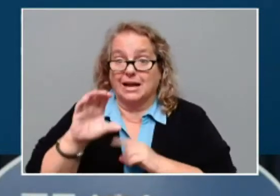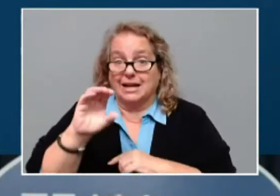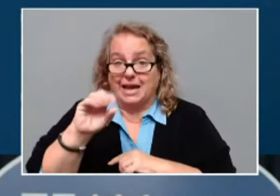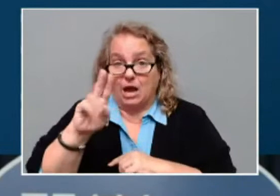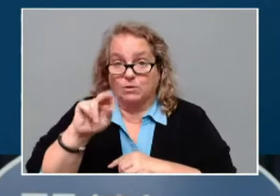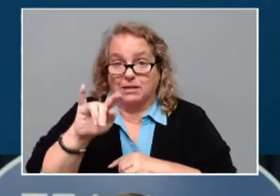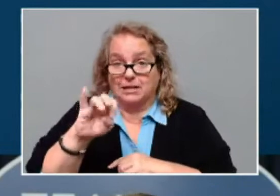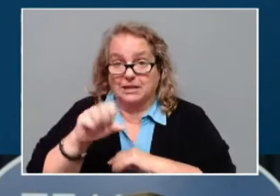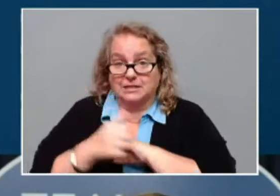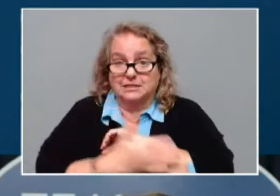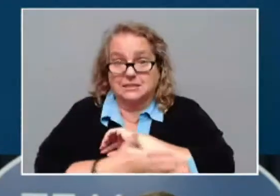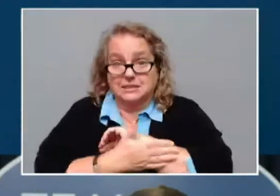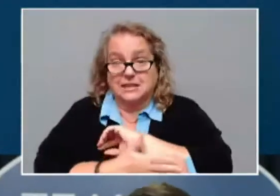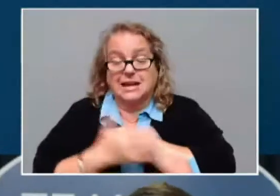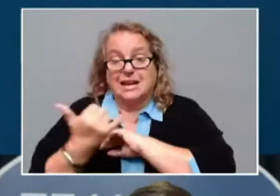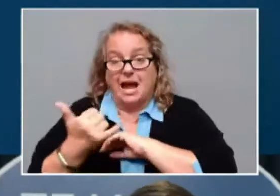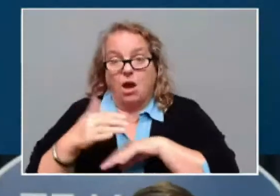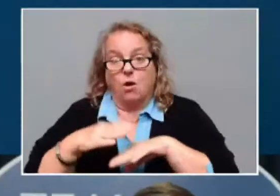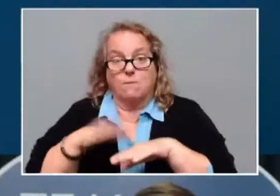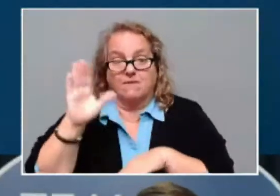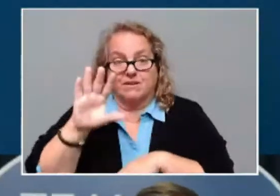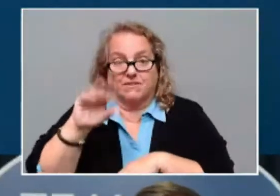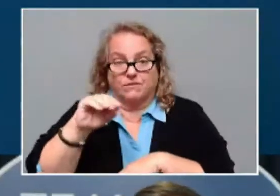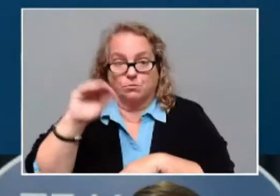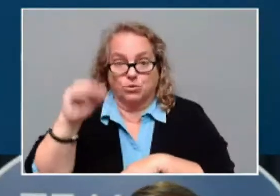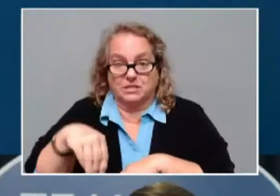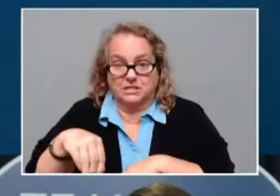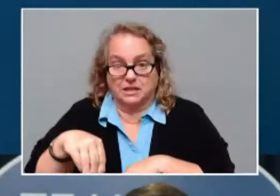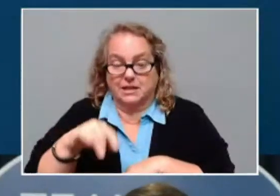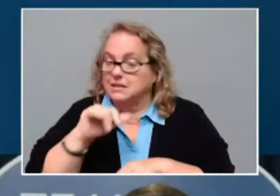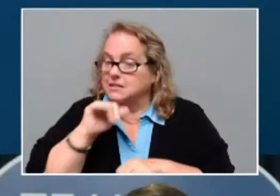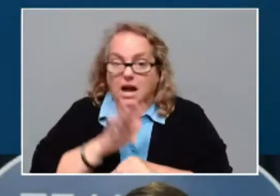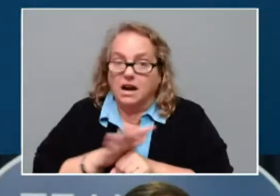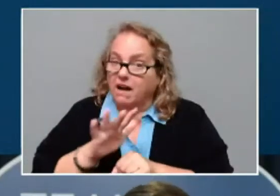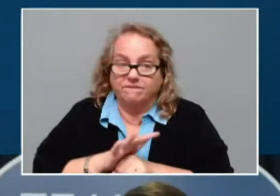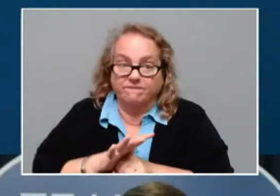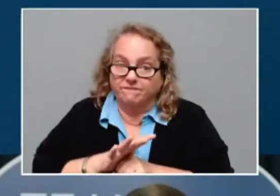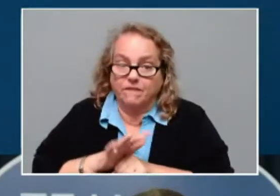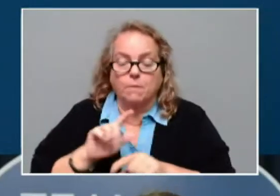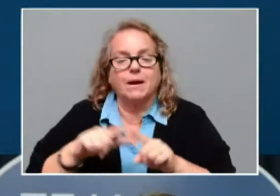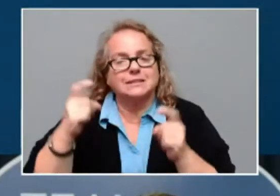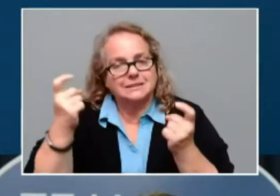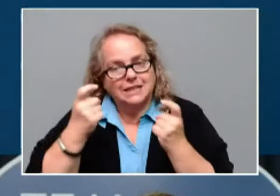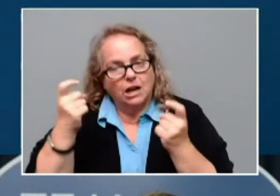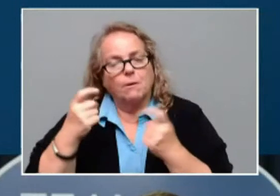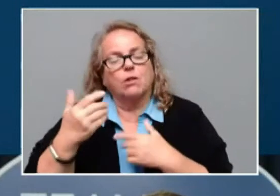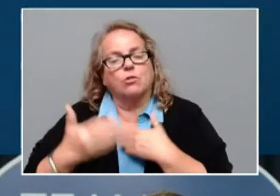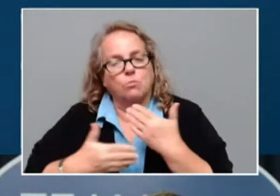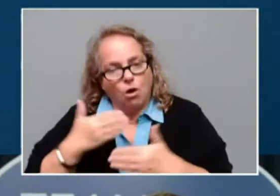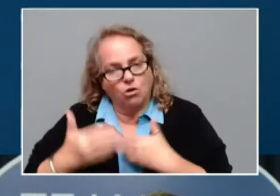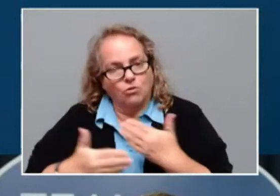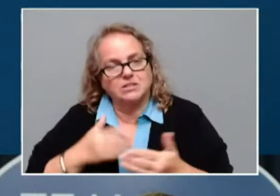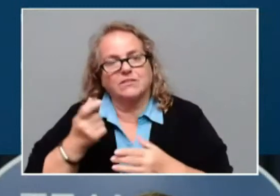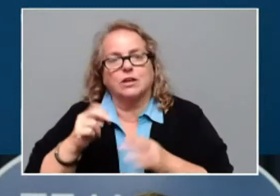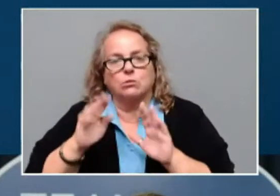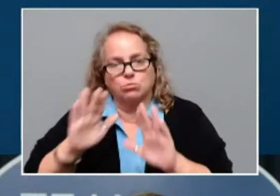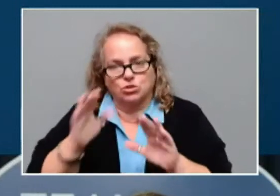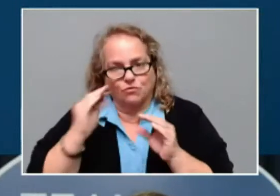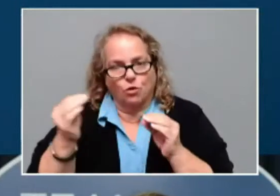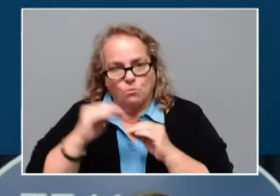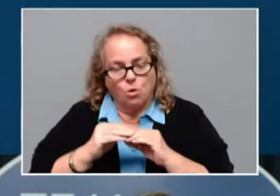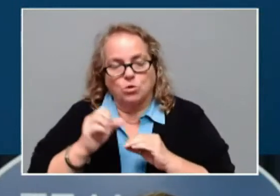their community vaccinated. It's not enough, but let's celebrate the progress, and then let's push for more. So good job to